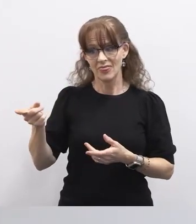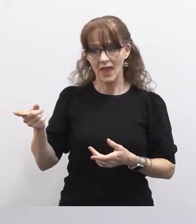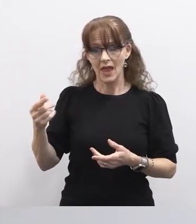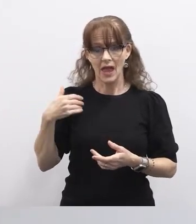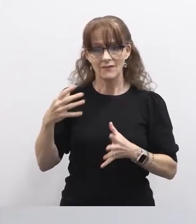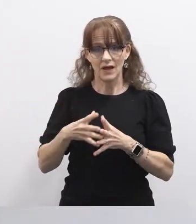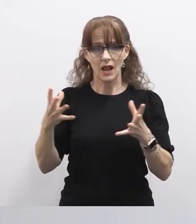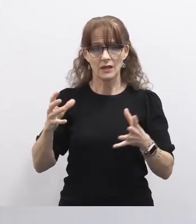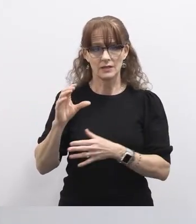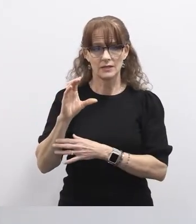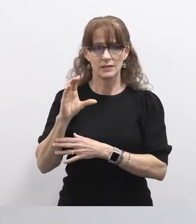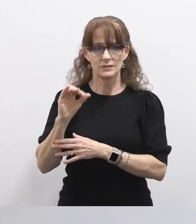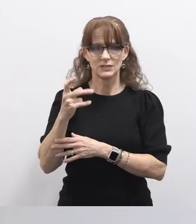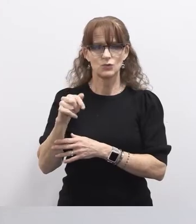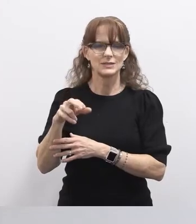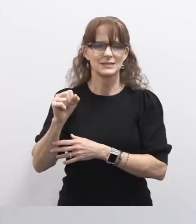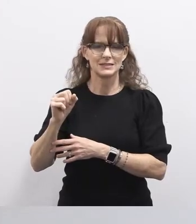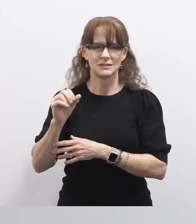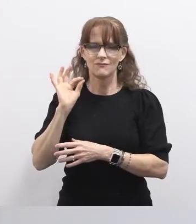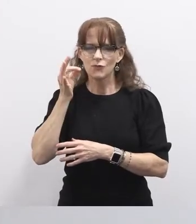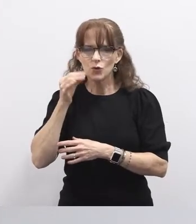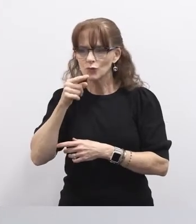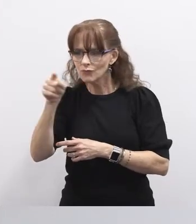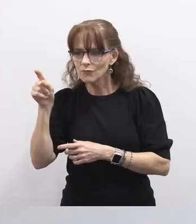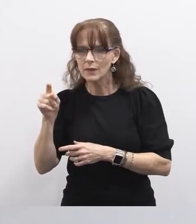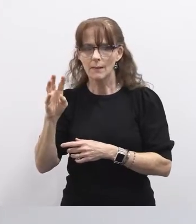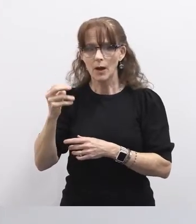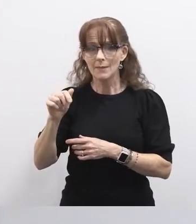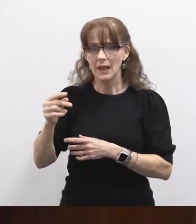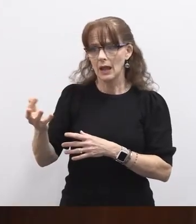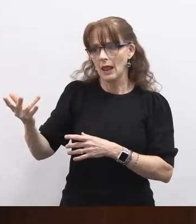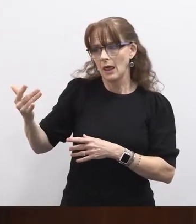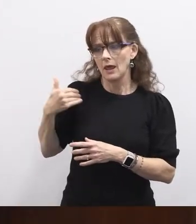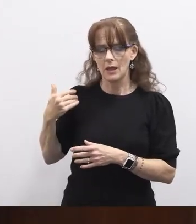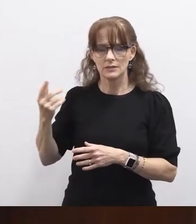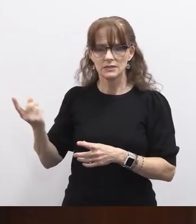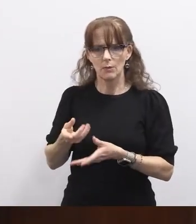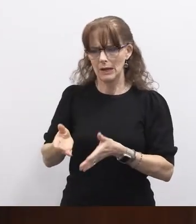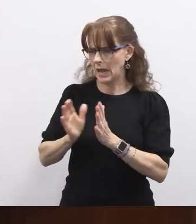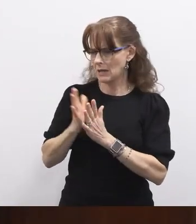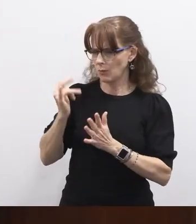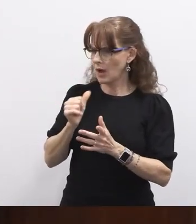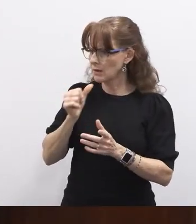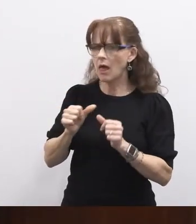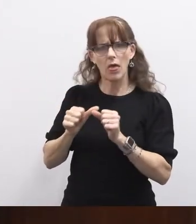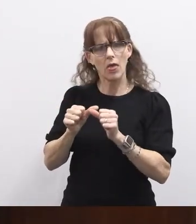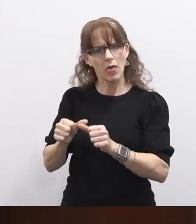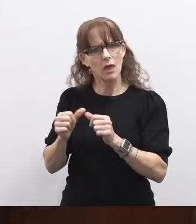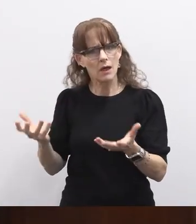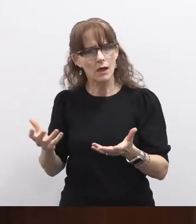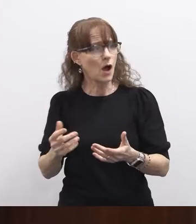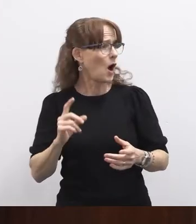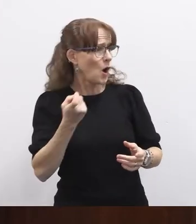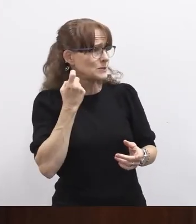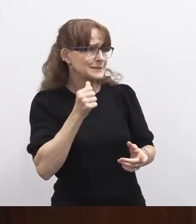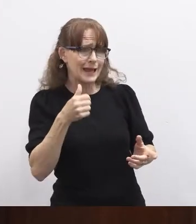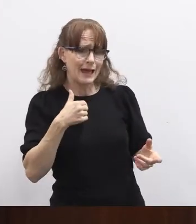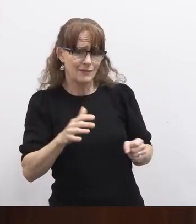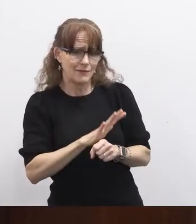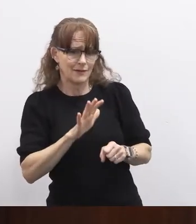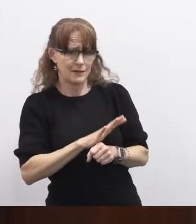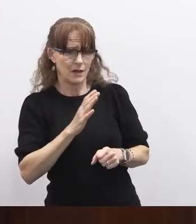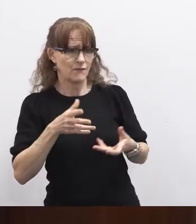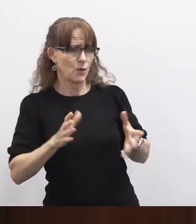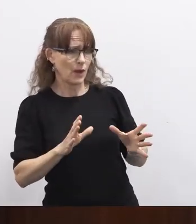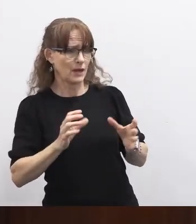a lot of citrus on site, and they've had marmalade in the past. And when someone asked why we weren't having marmalade, they said they just didn't have